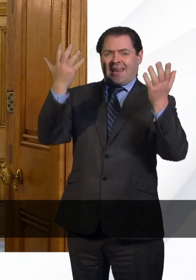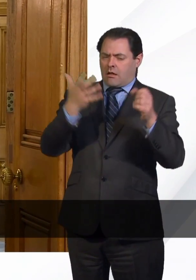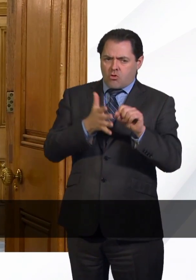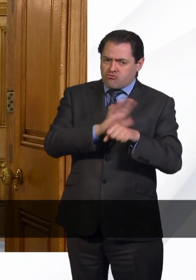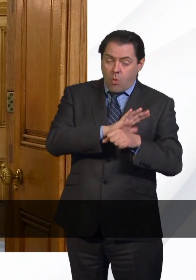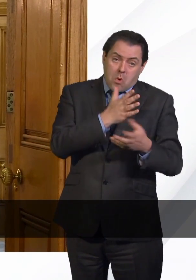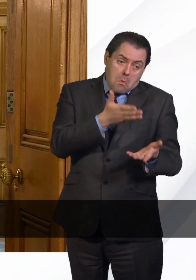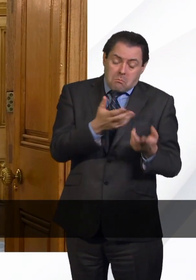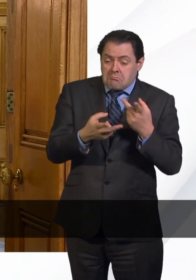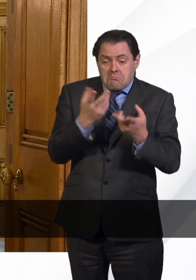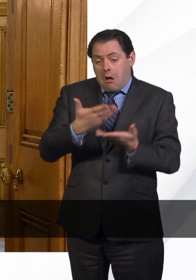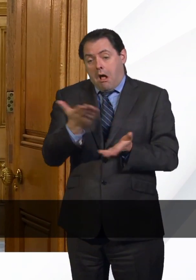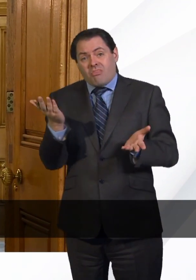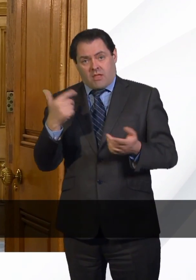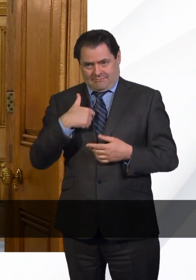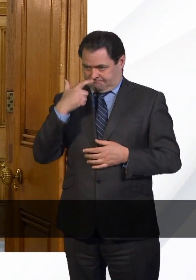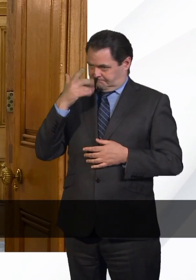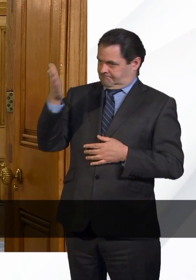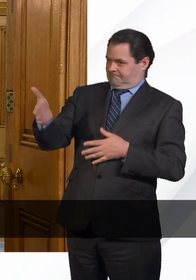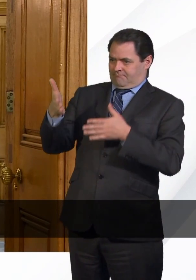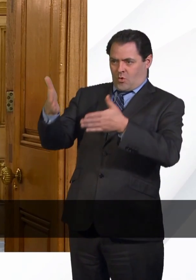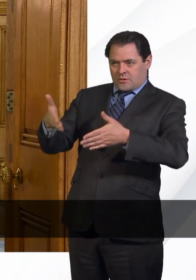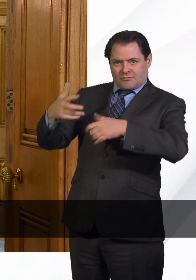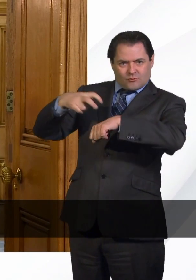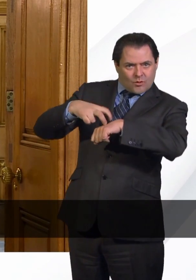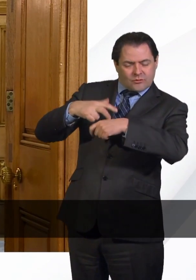for coronavirus or anything else.